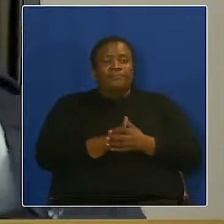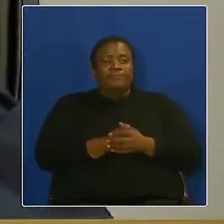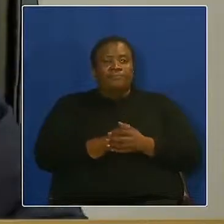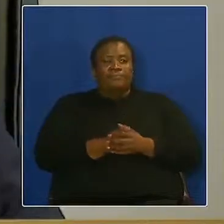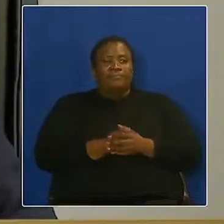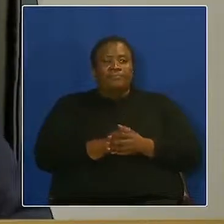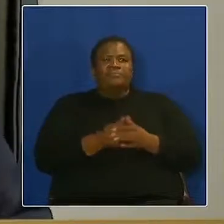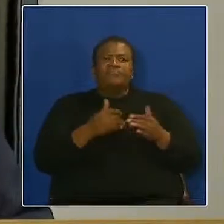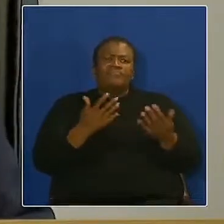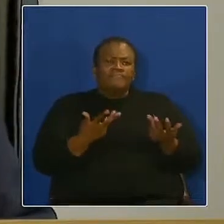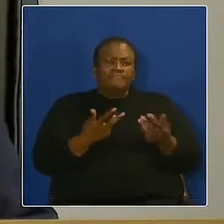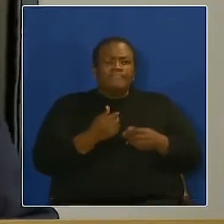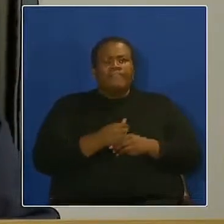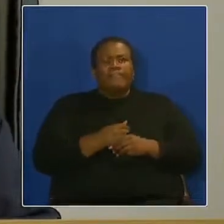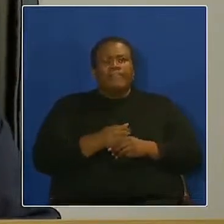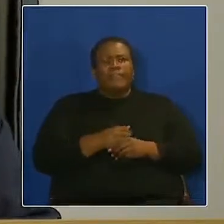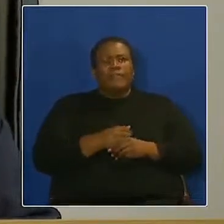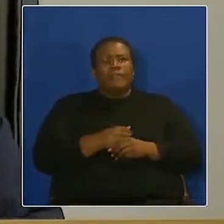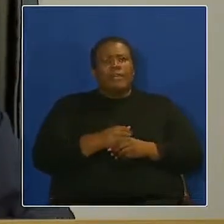even when we